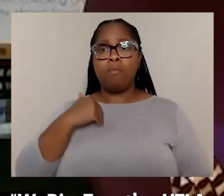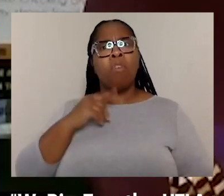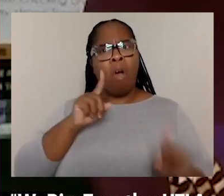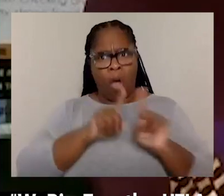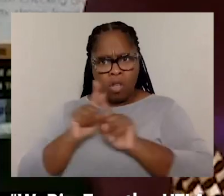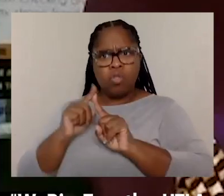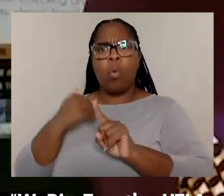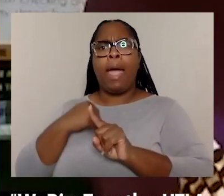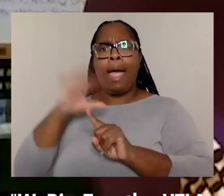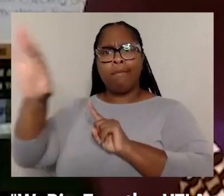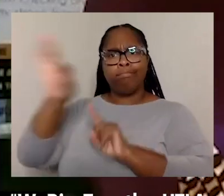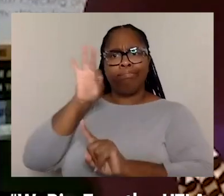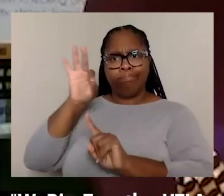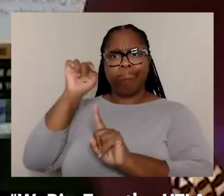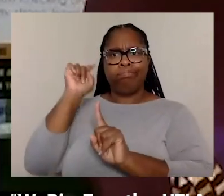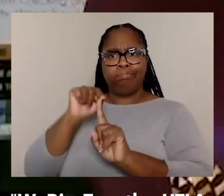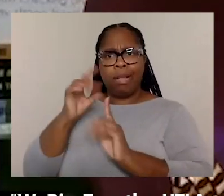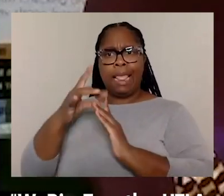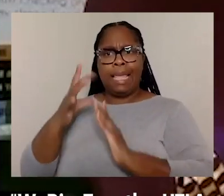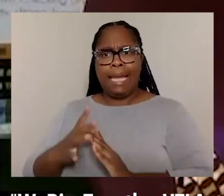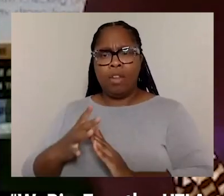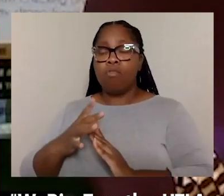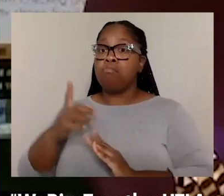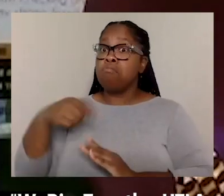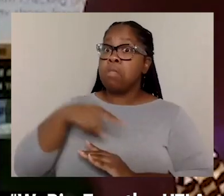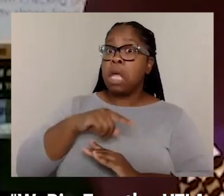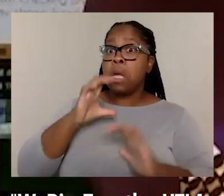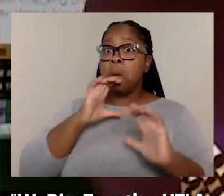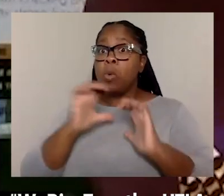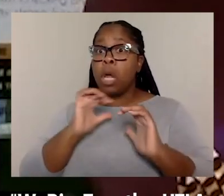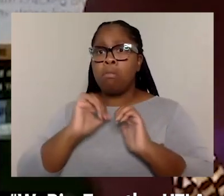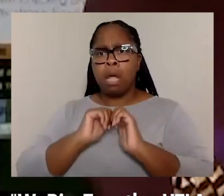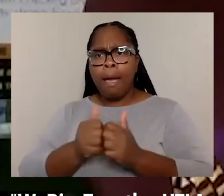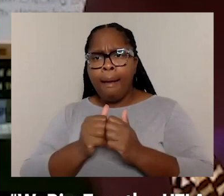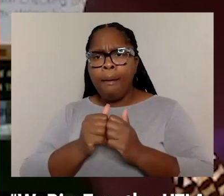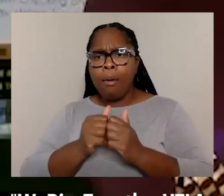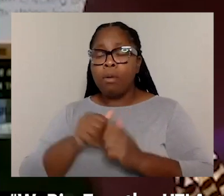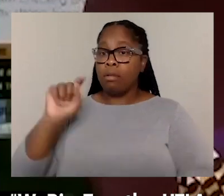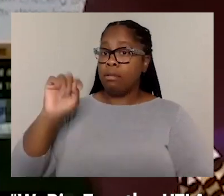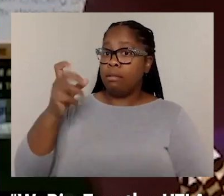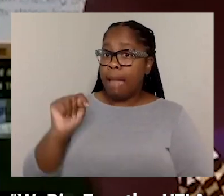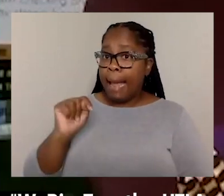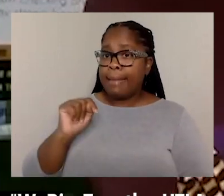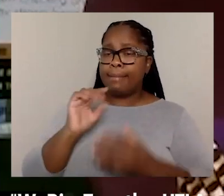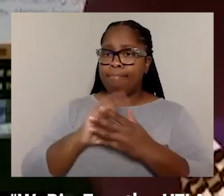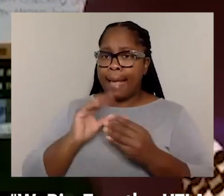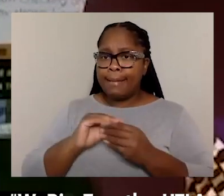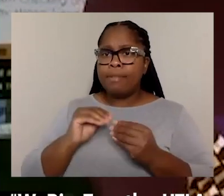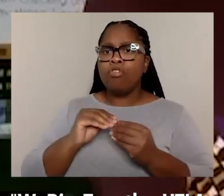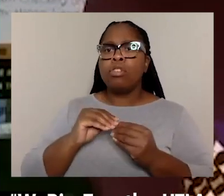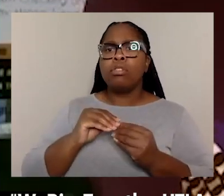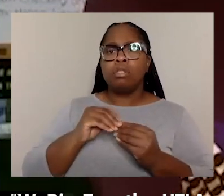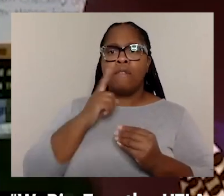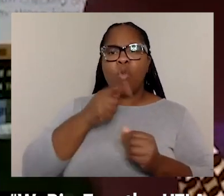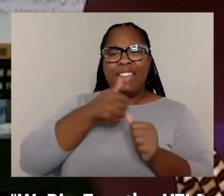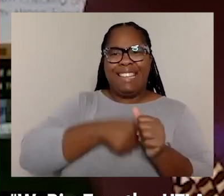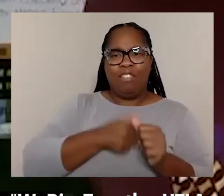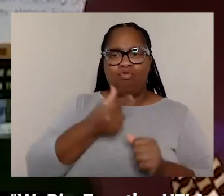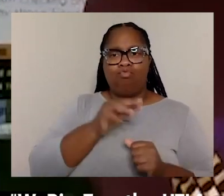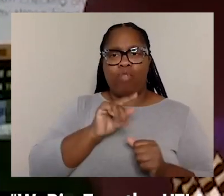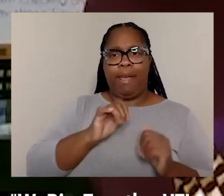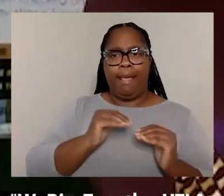leader. They communicate frequently through text messages within grade levels and between CAT